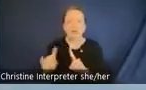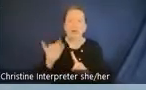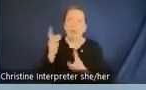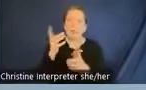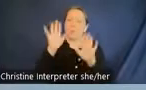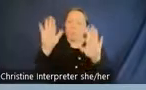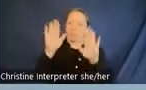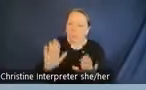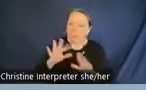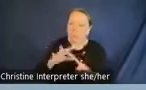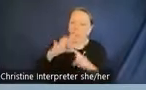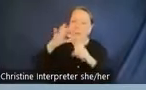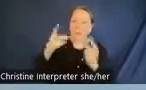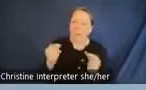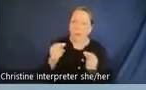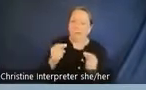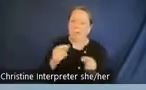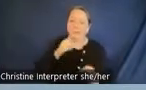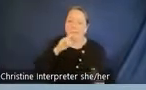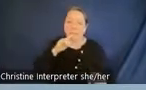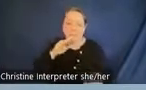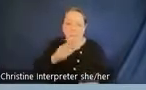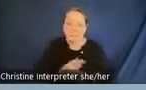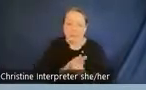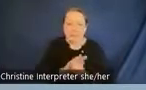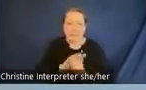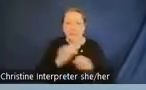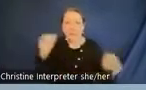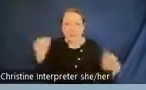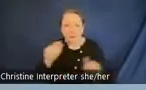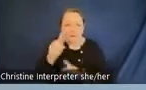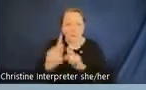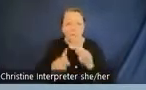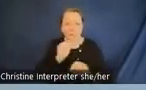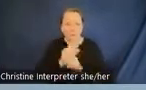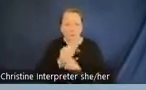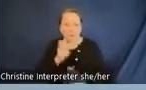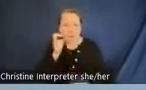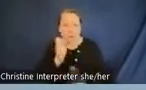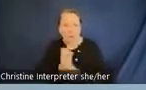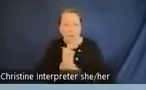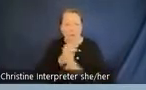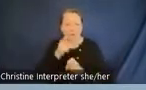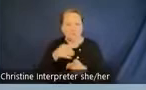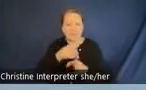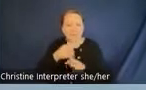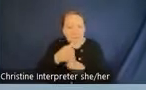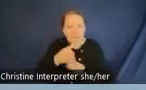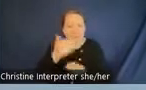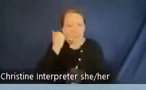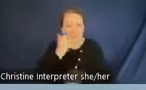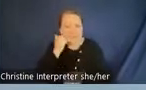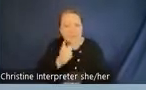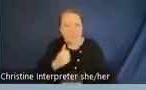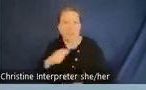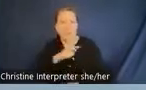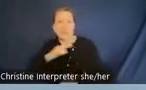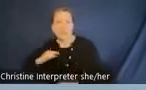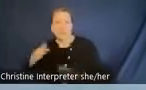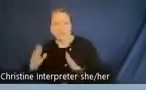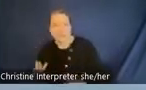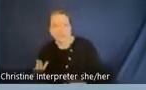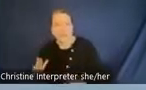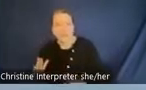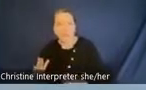is the dedication of all the people who work so hard in this work every day, from the legislators,